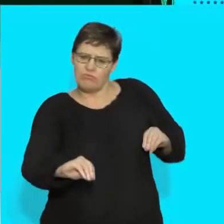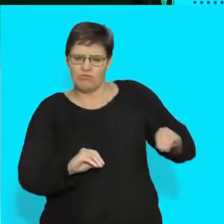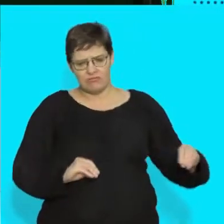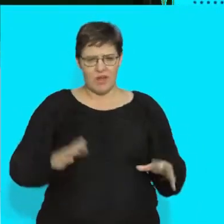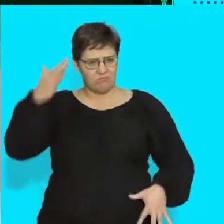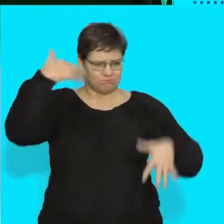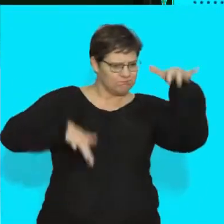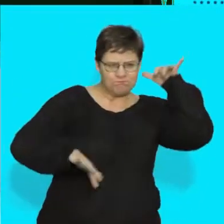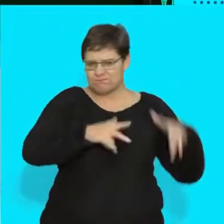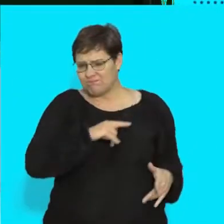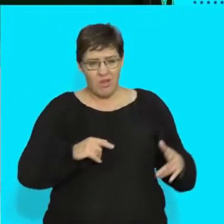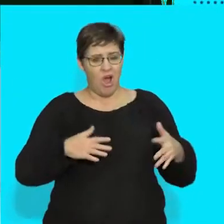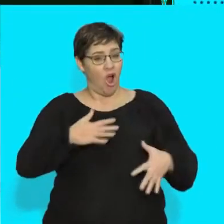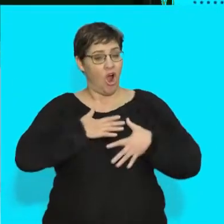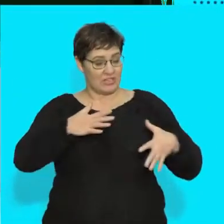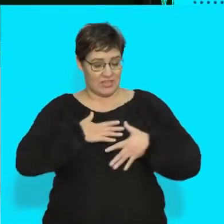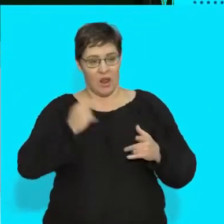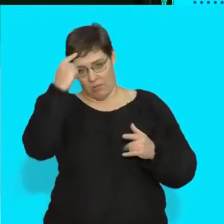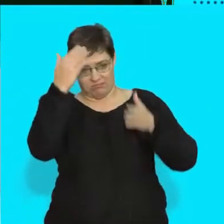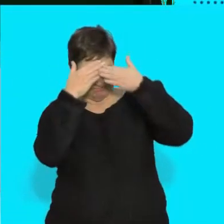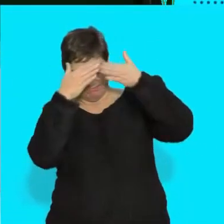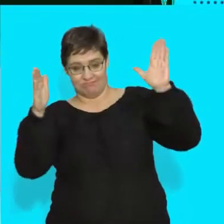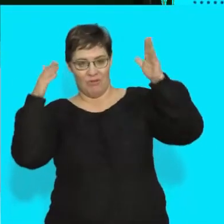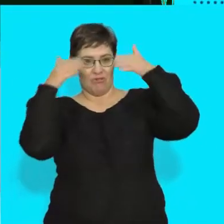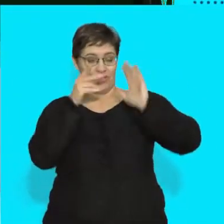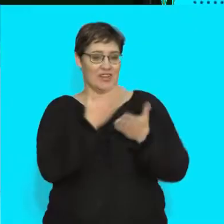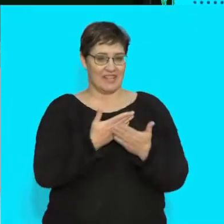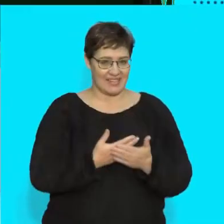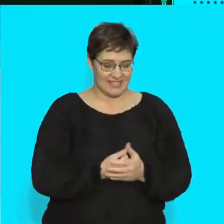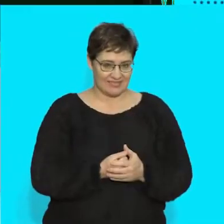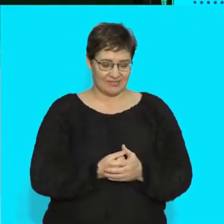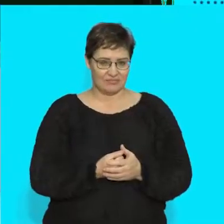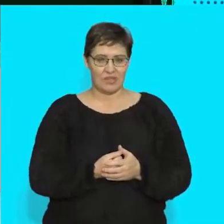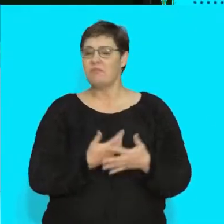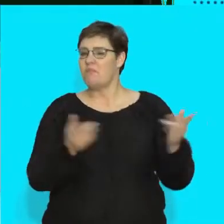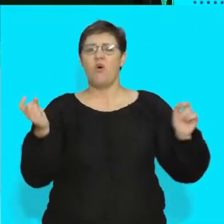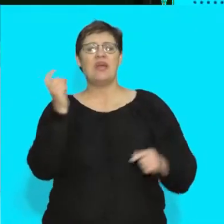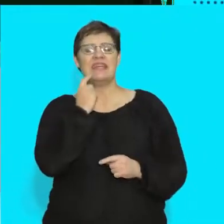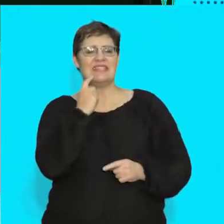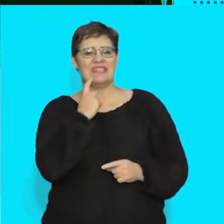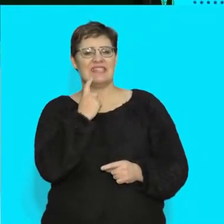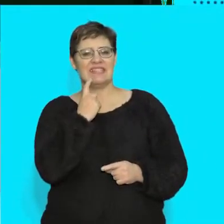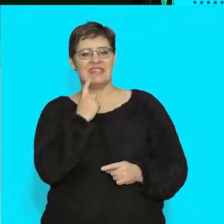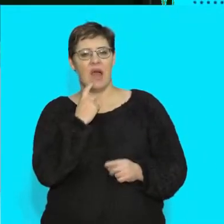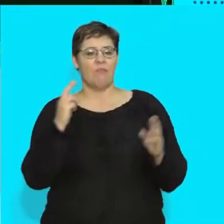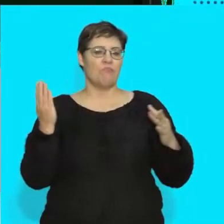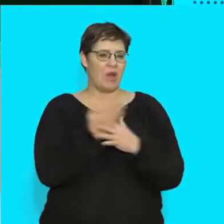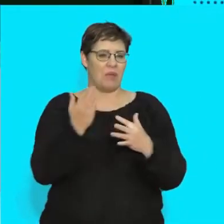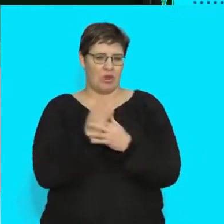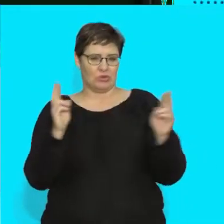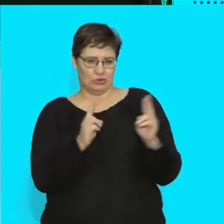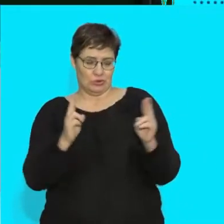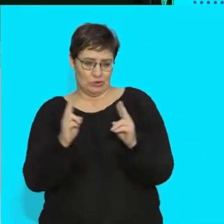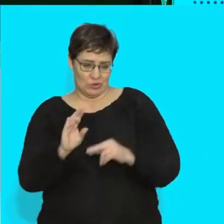flowing. It's really good to improve your concentration, and it's much easier just to take those short breaks. What are we looking at?